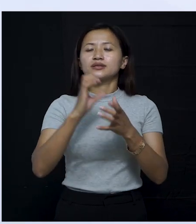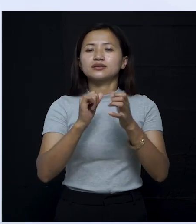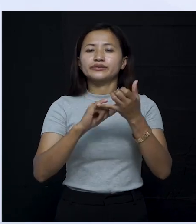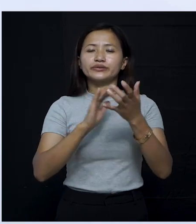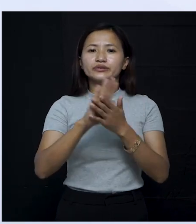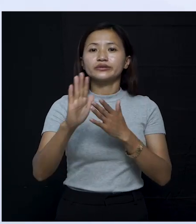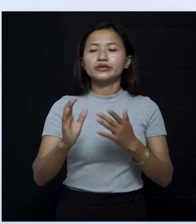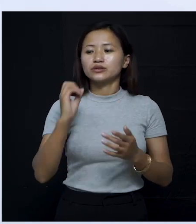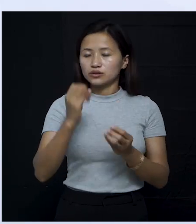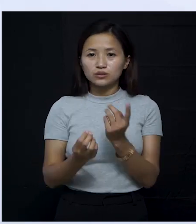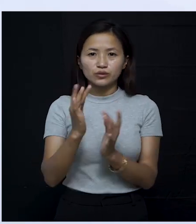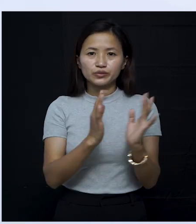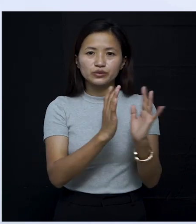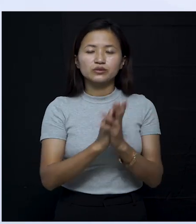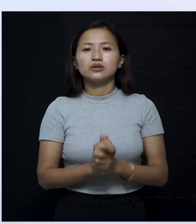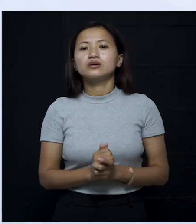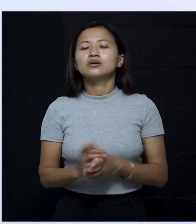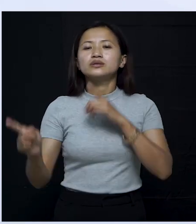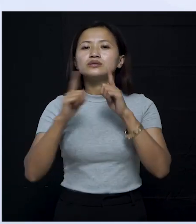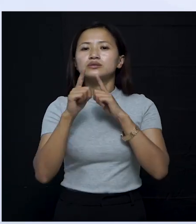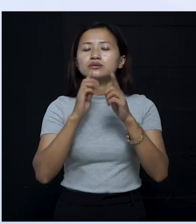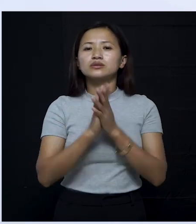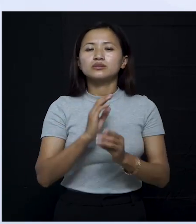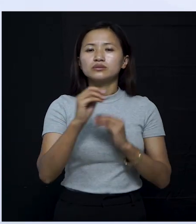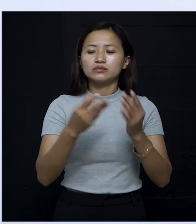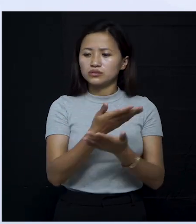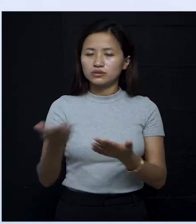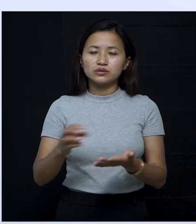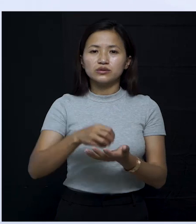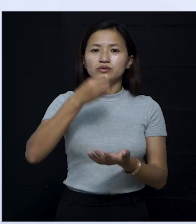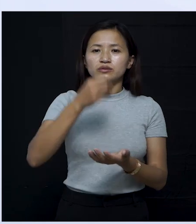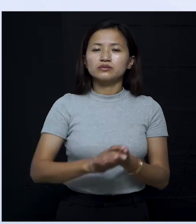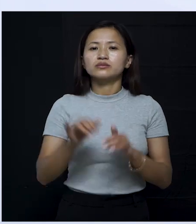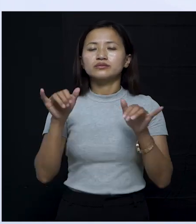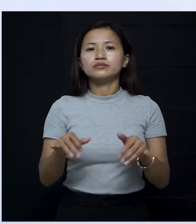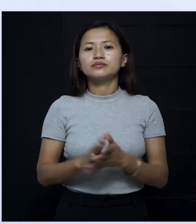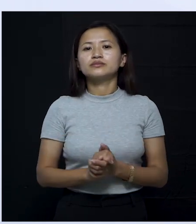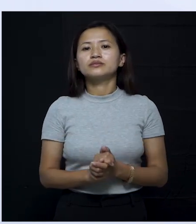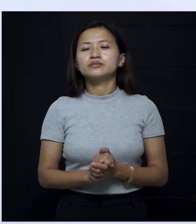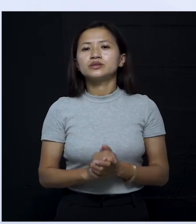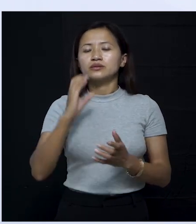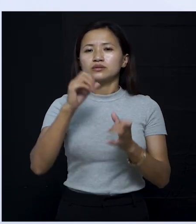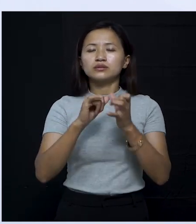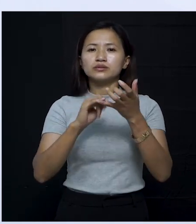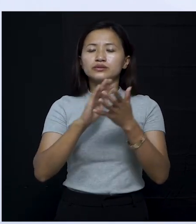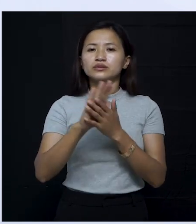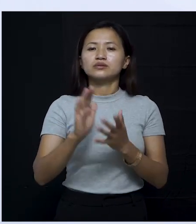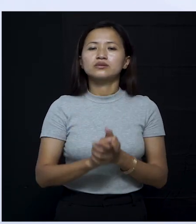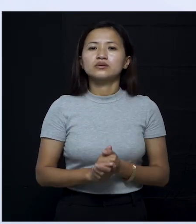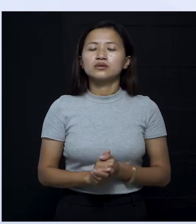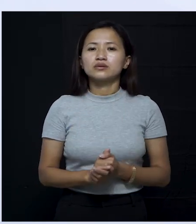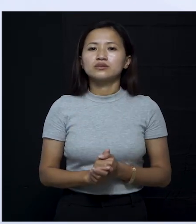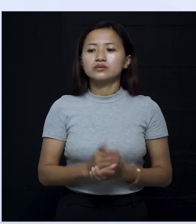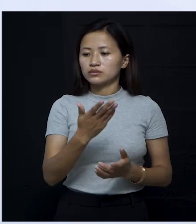it? Important crops means we are talking about those foods that we Nagas take, okay? Cash crops means we are talking about